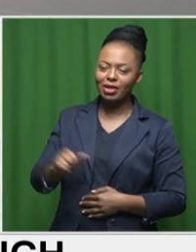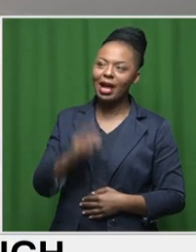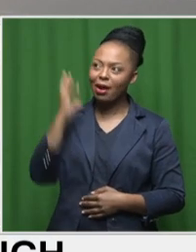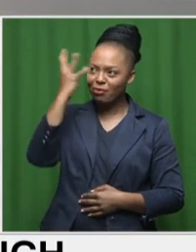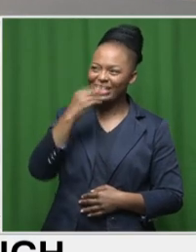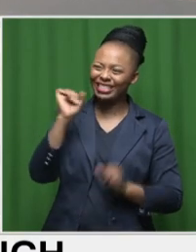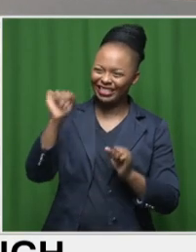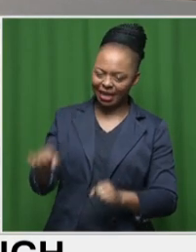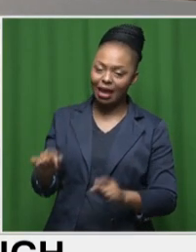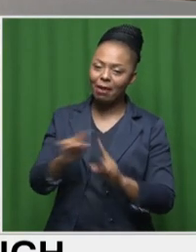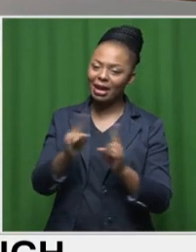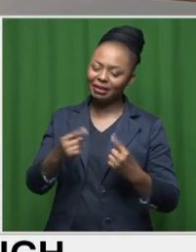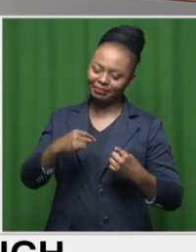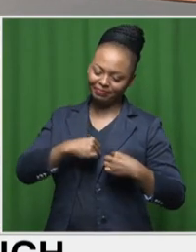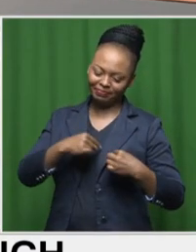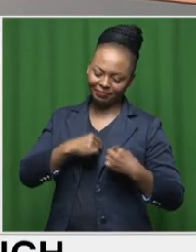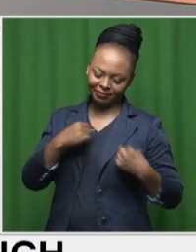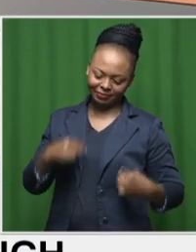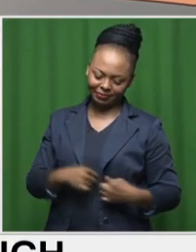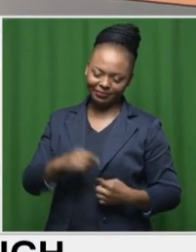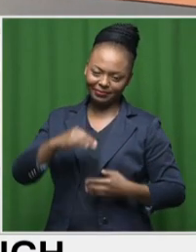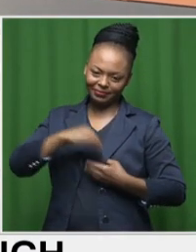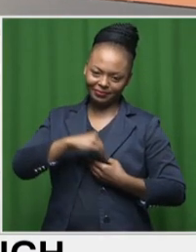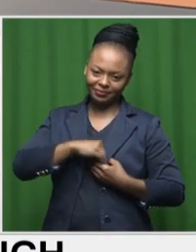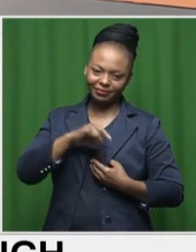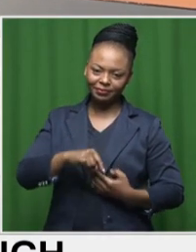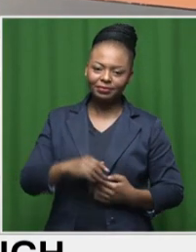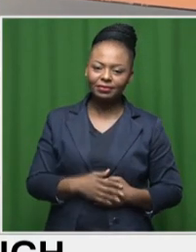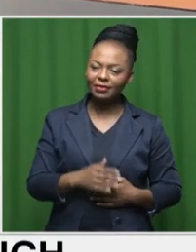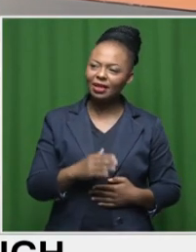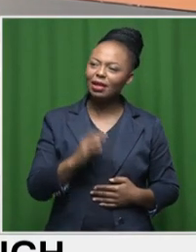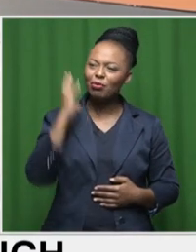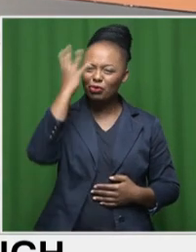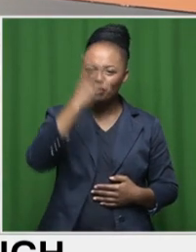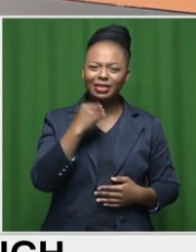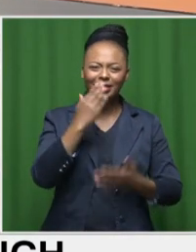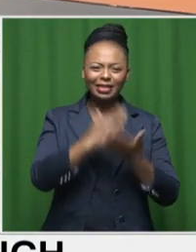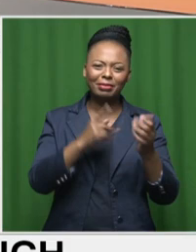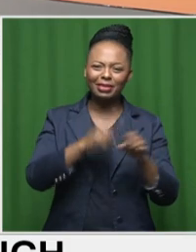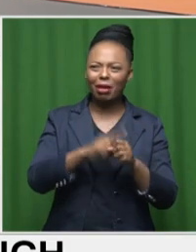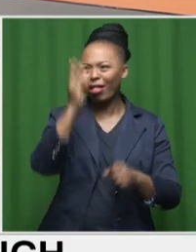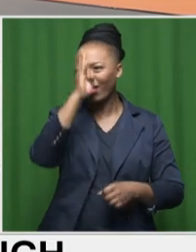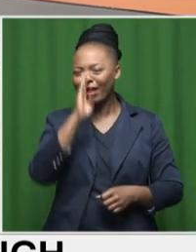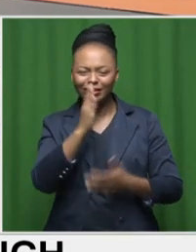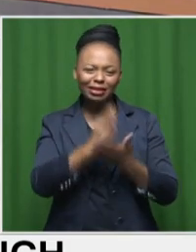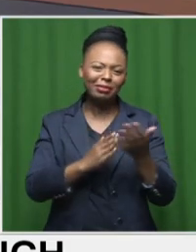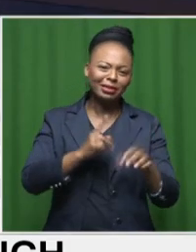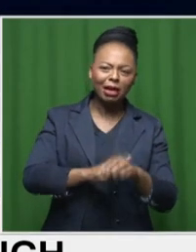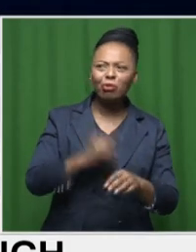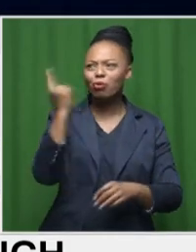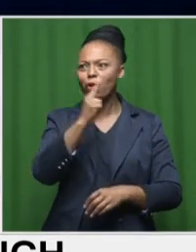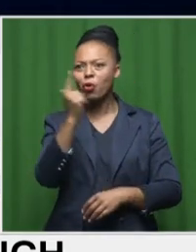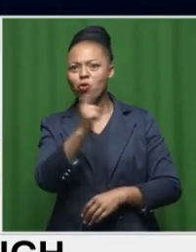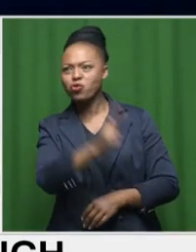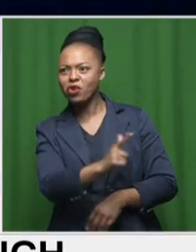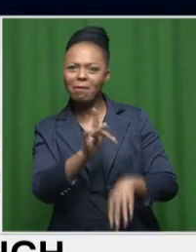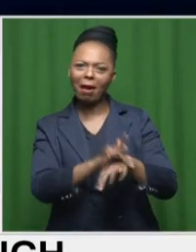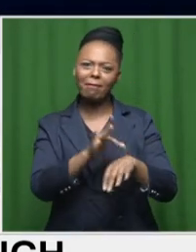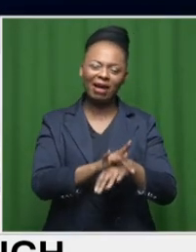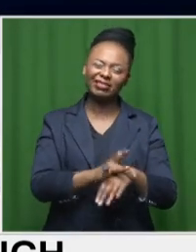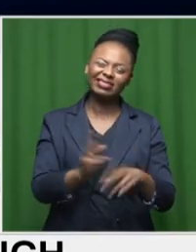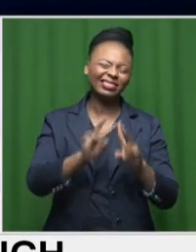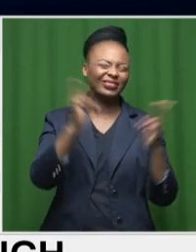but Beauty is fleeting. And one day you look like this, the other day you can look in a completely different way. And that there is